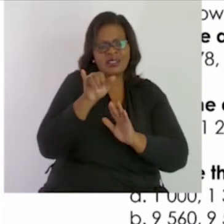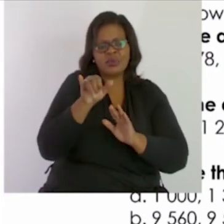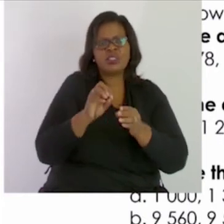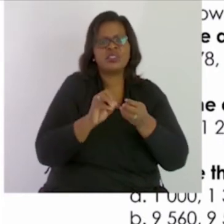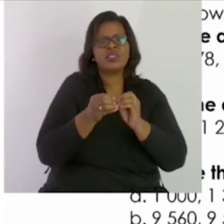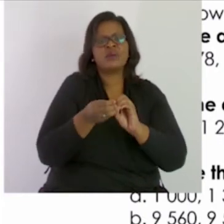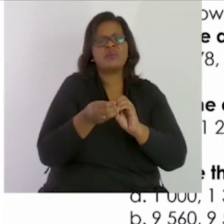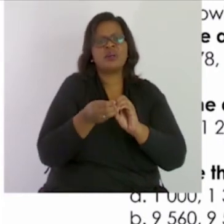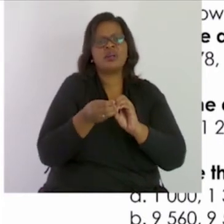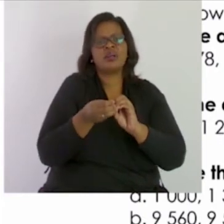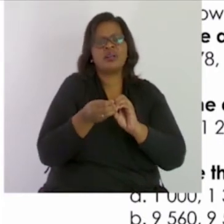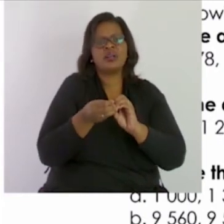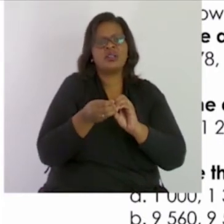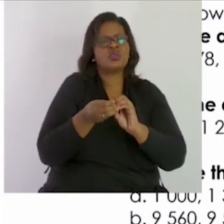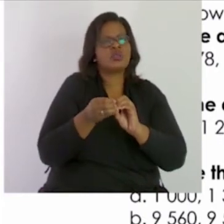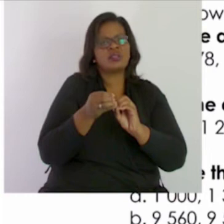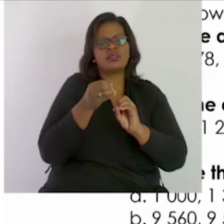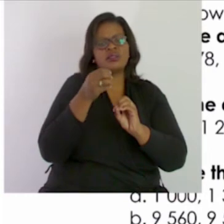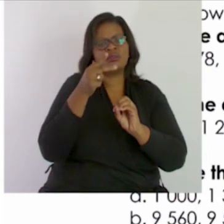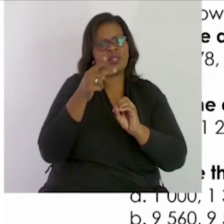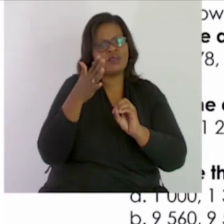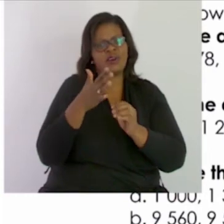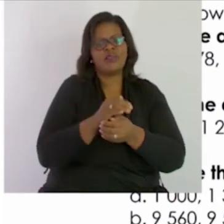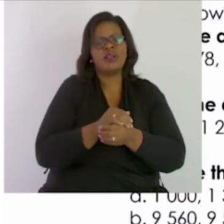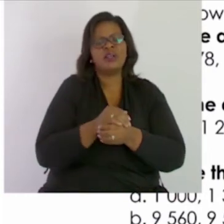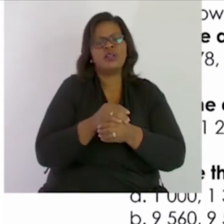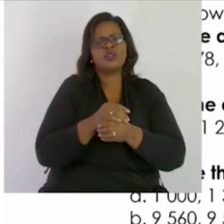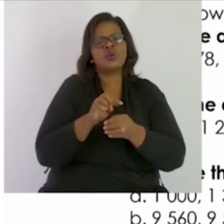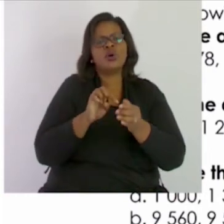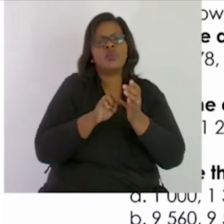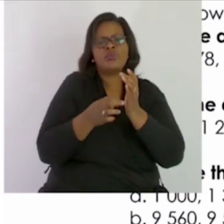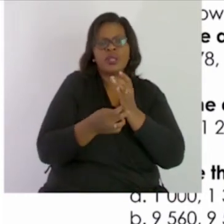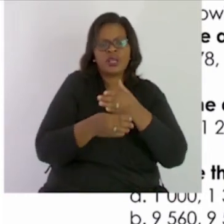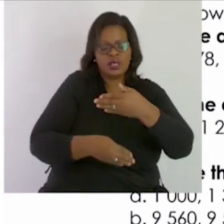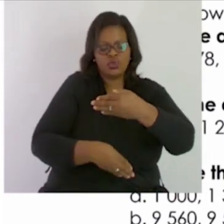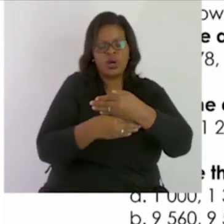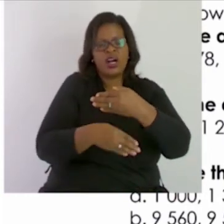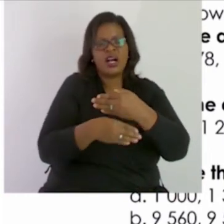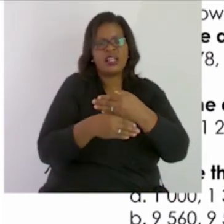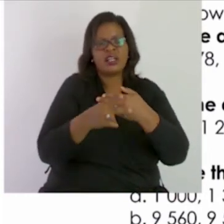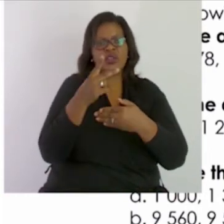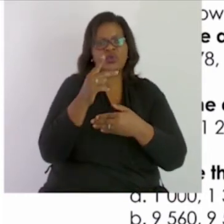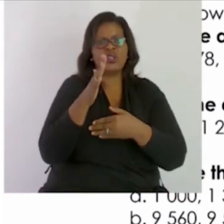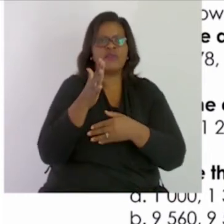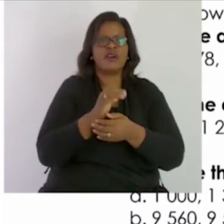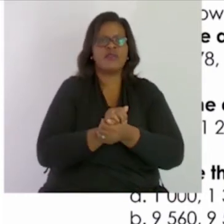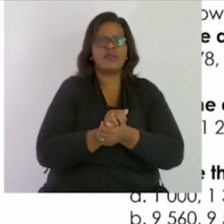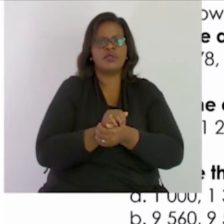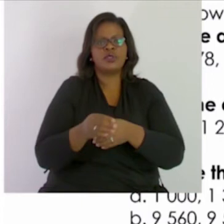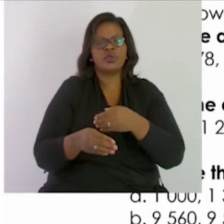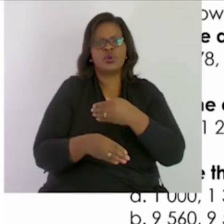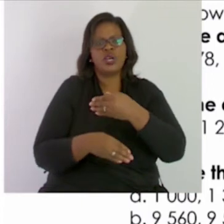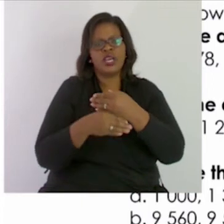that it is going up by 25. If you say 200 minus 175, you get 25. So you are supposed to add that in